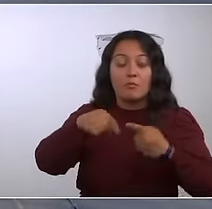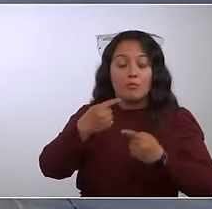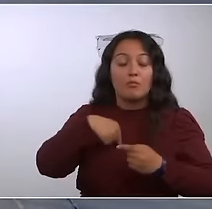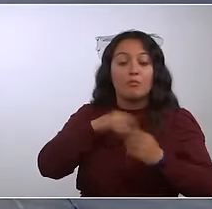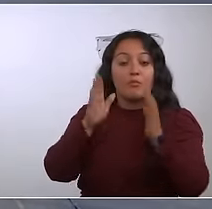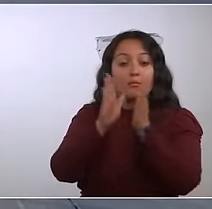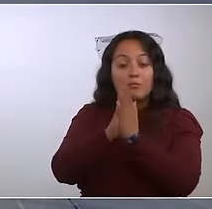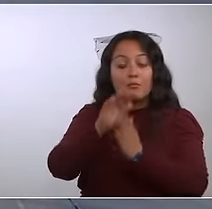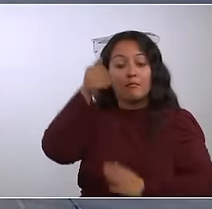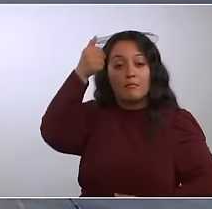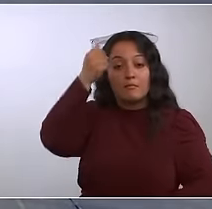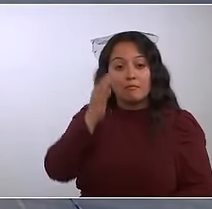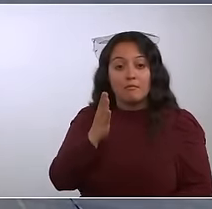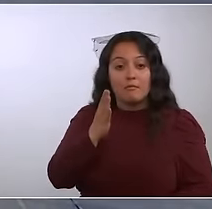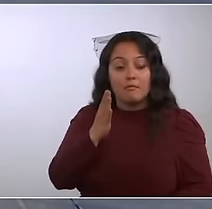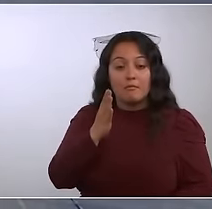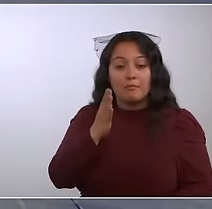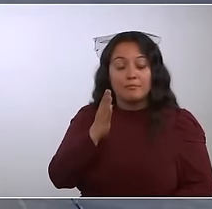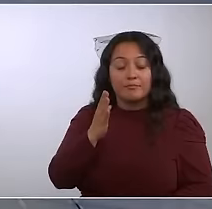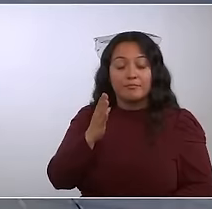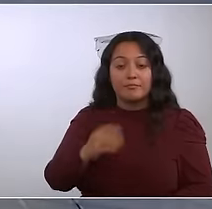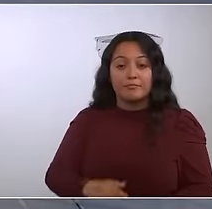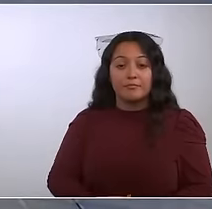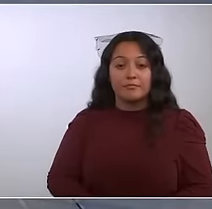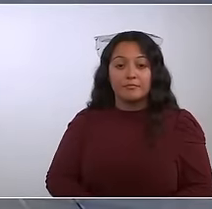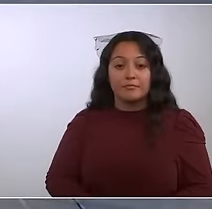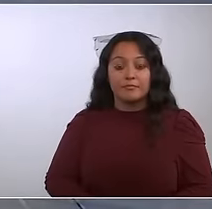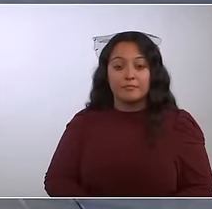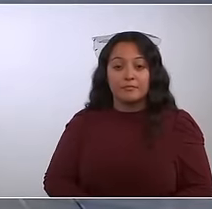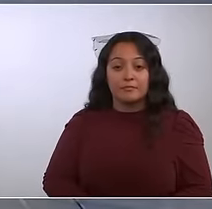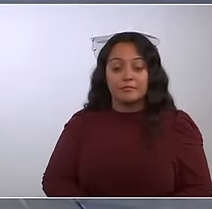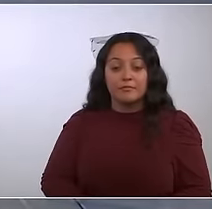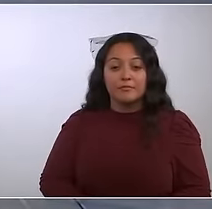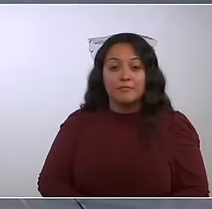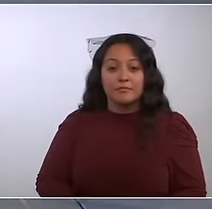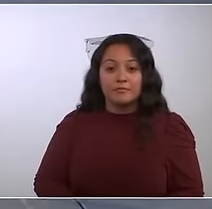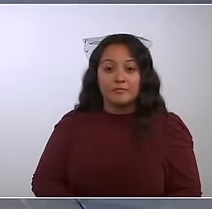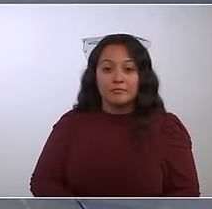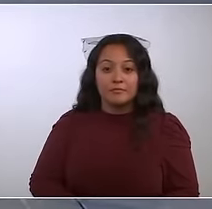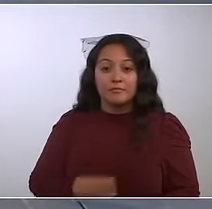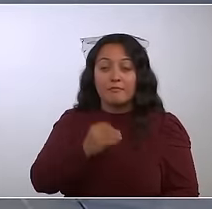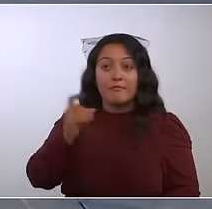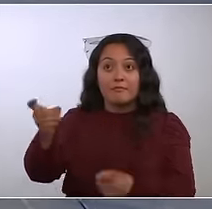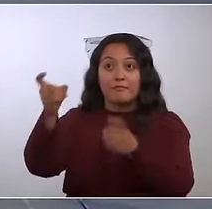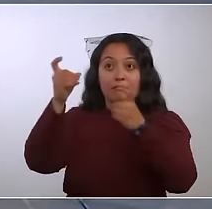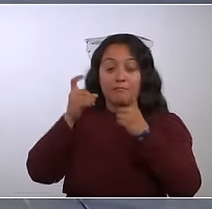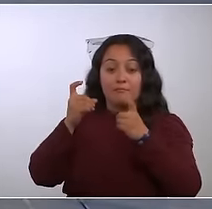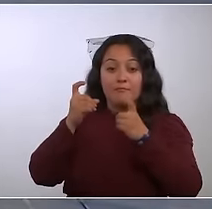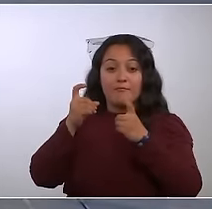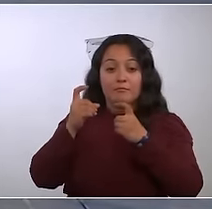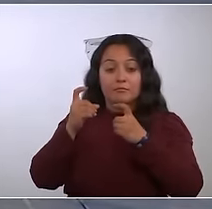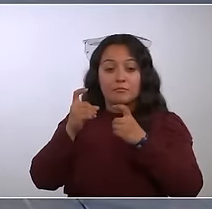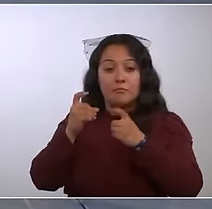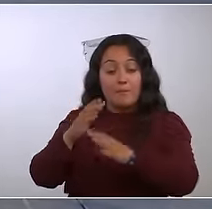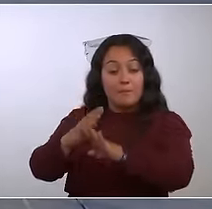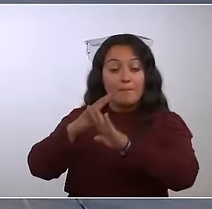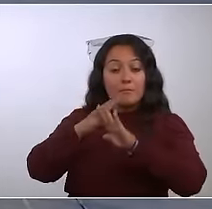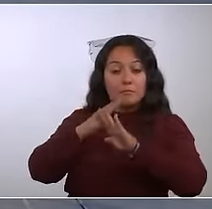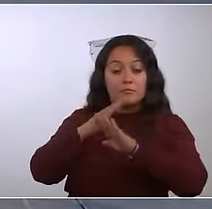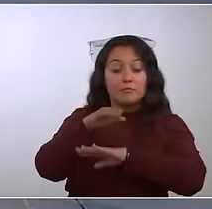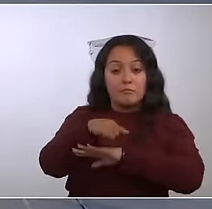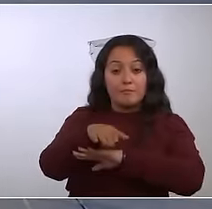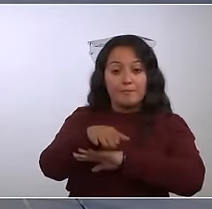to our God and posted a guard day and night to meet this threat. Oramos a Dios y él nos dio una guardia en la noche. You know how